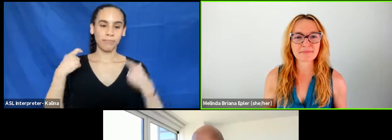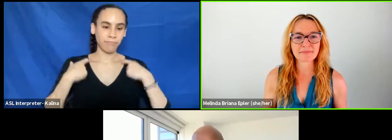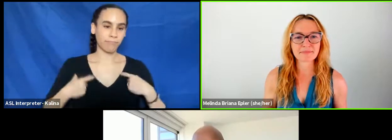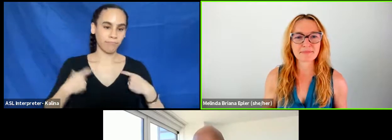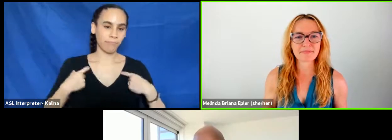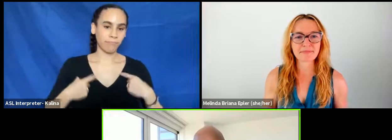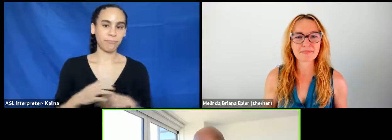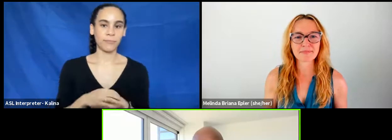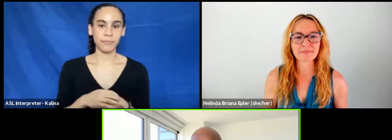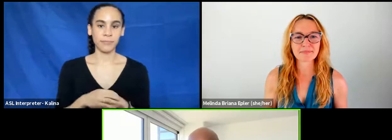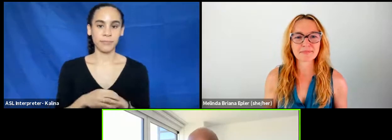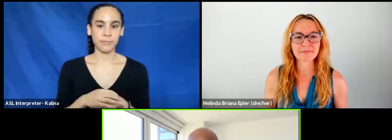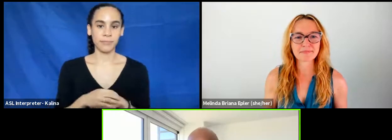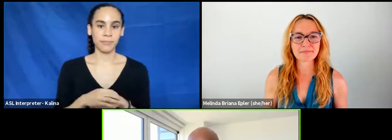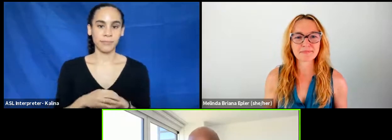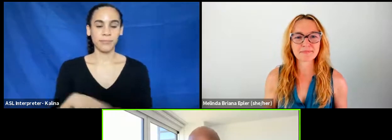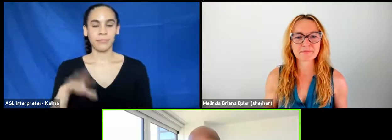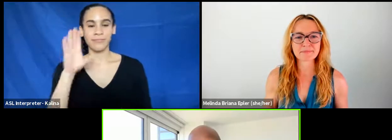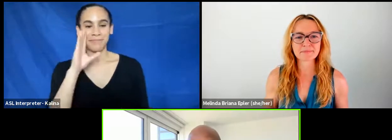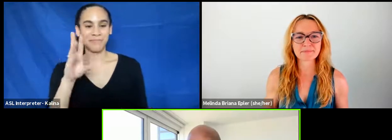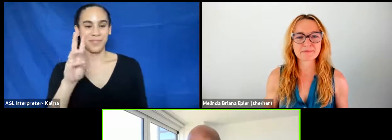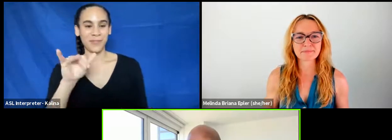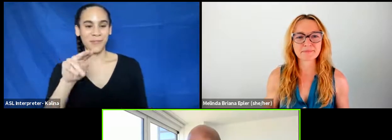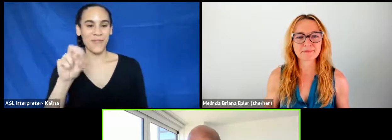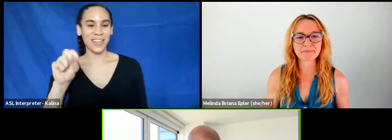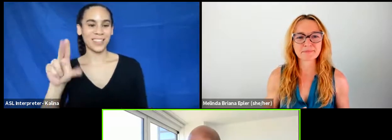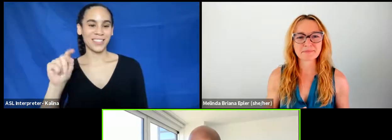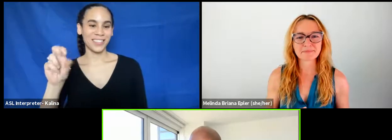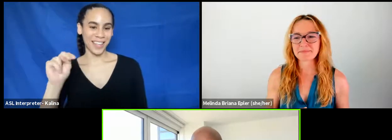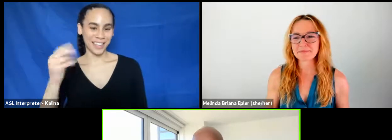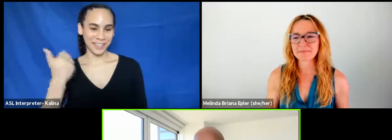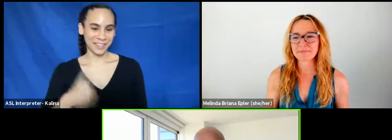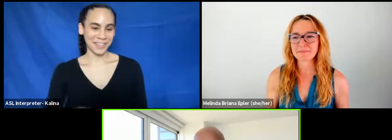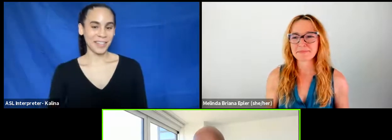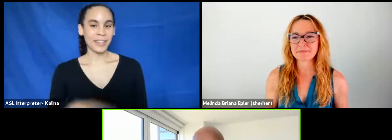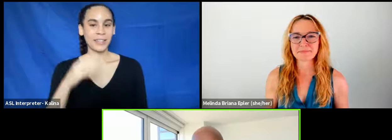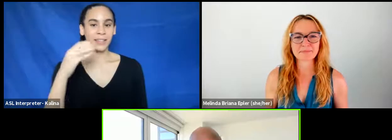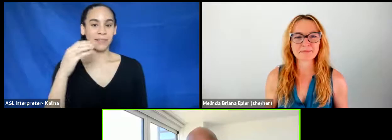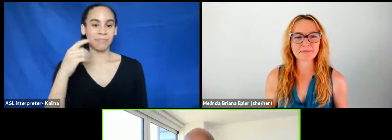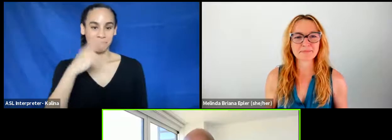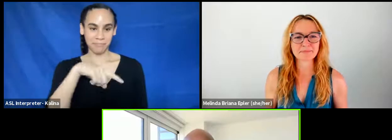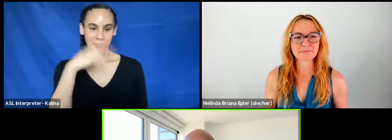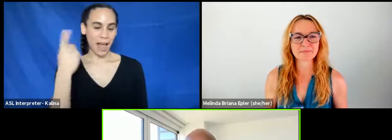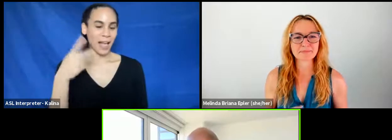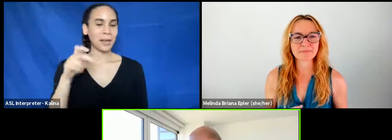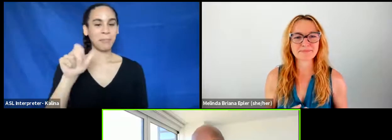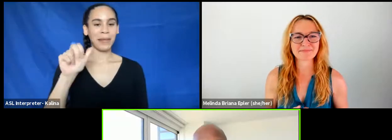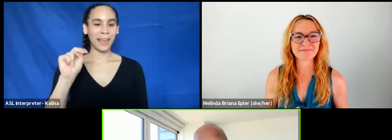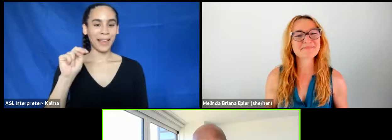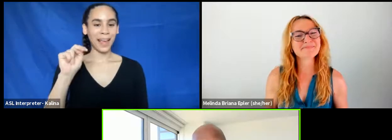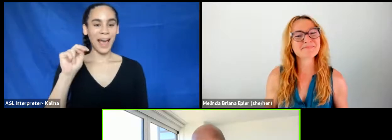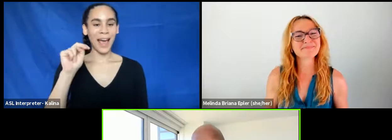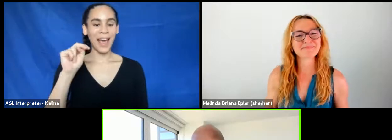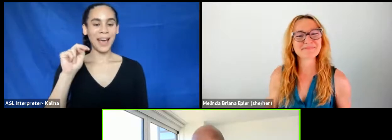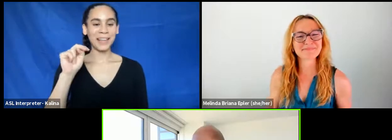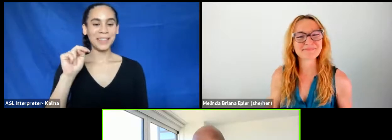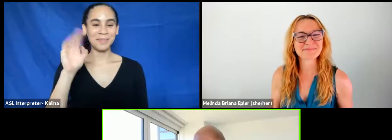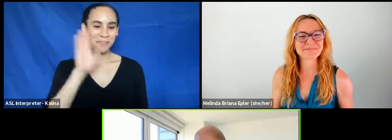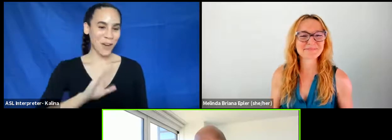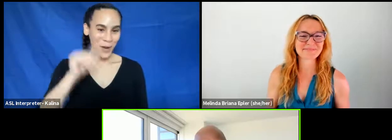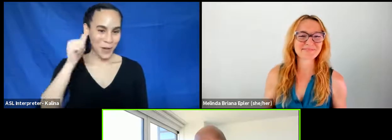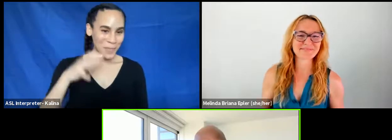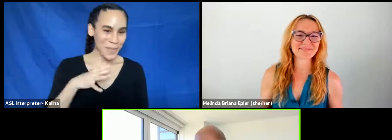Cool. Wayne Sutton, black pecan brown man, black brown